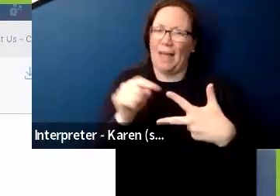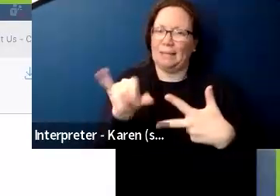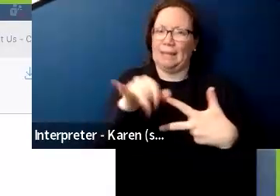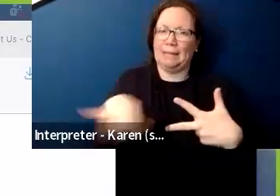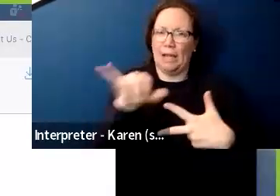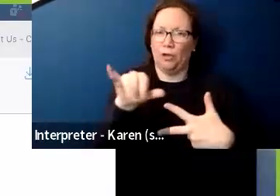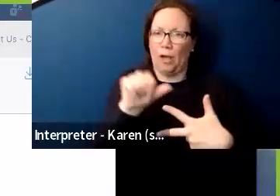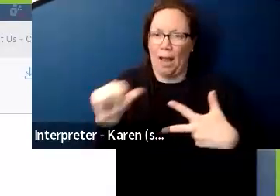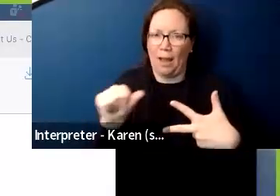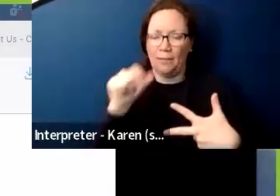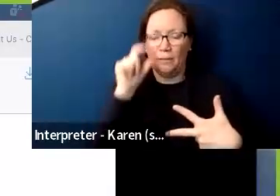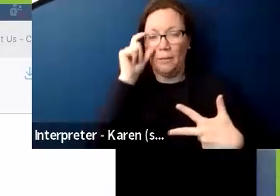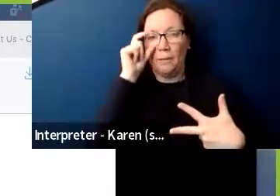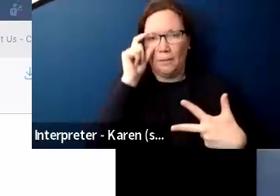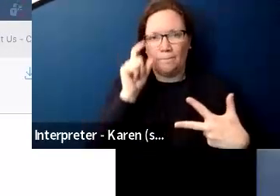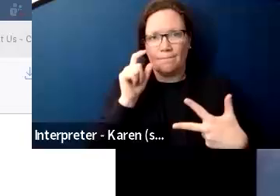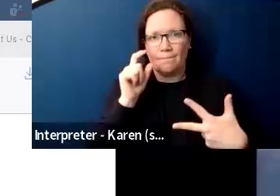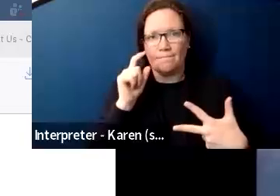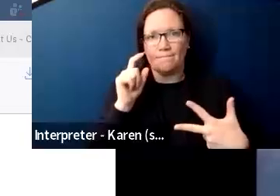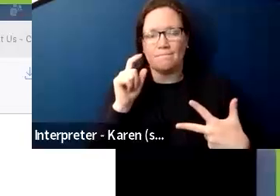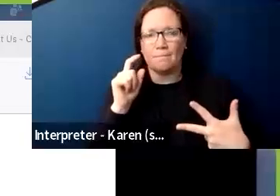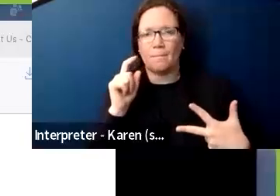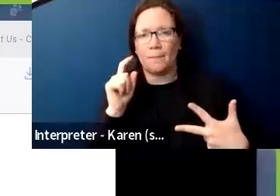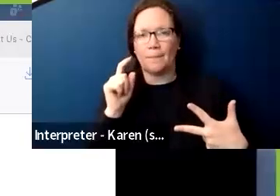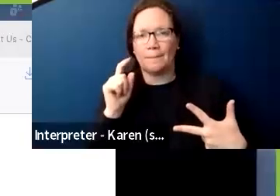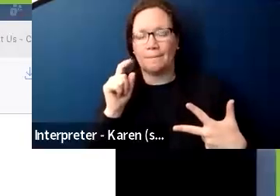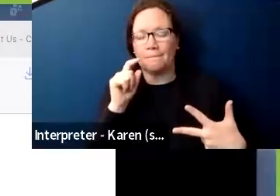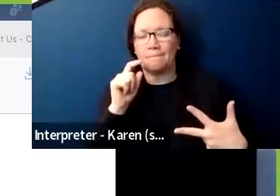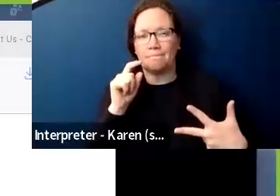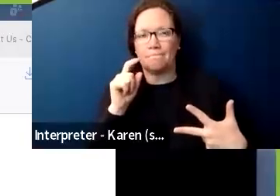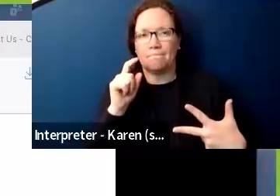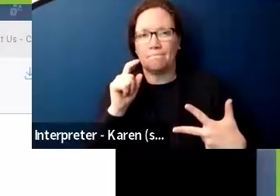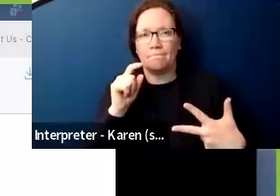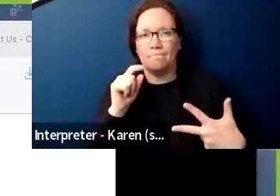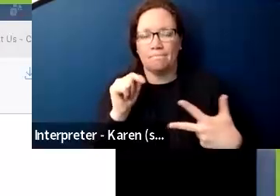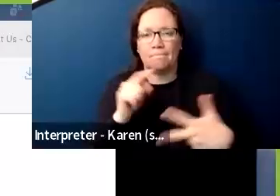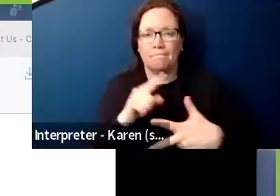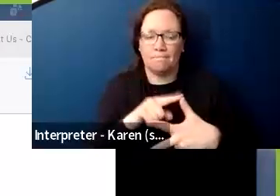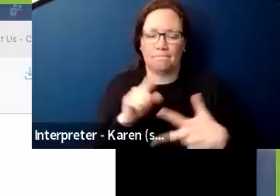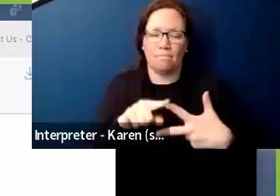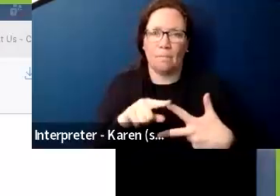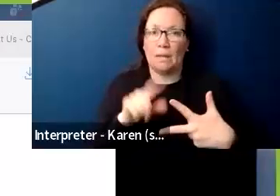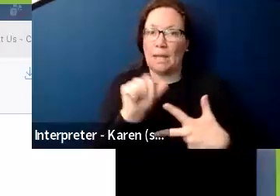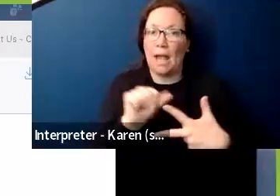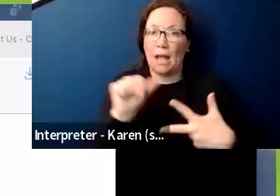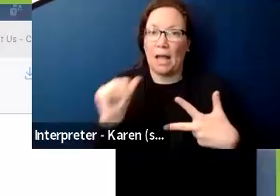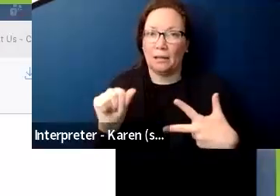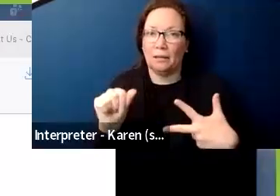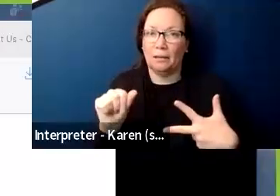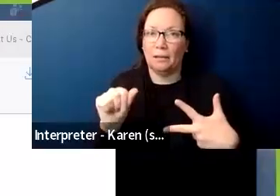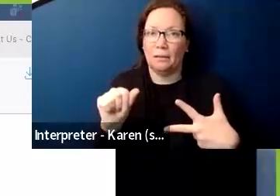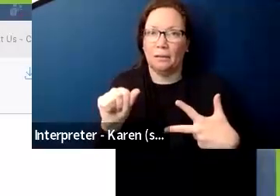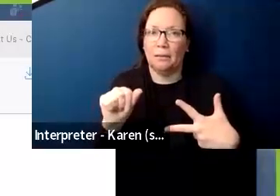standard across those levels of conformance. So the double A standard, it's